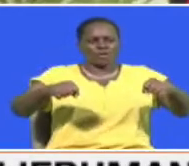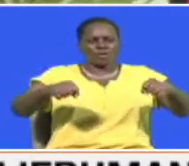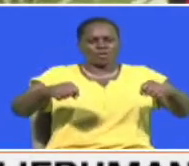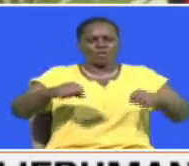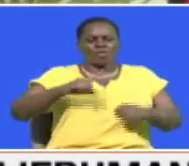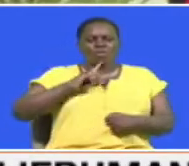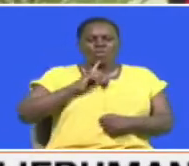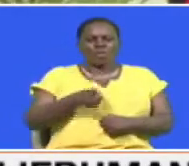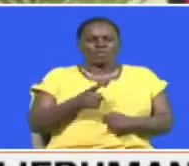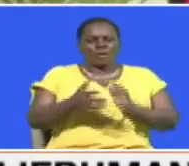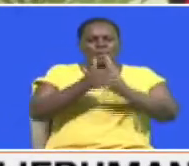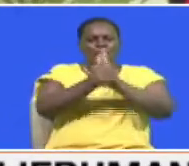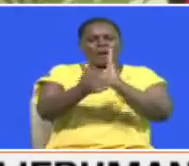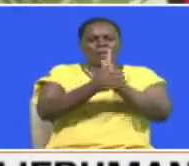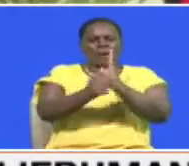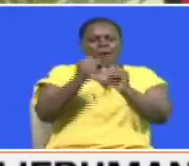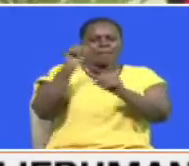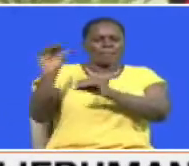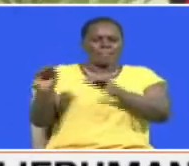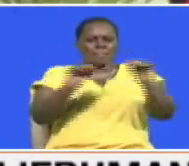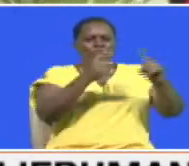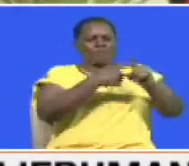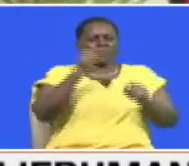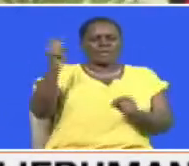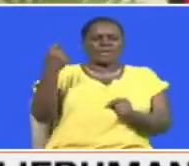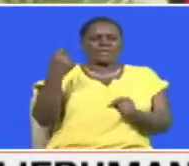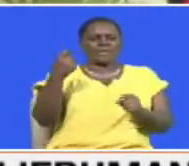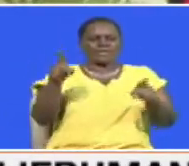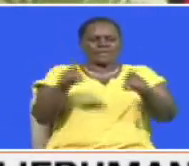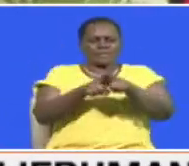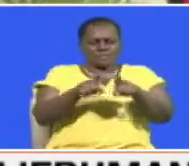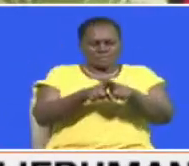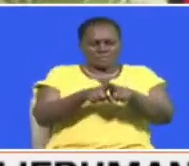orderly, skilled labor migration from Kenya in many fields